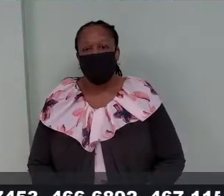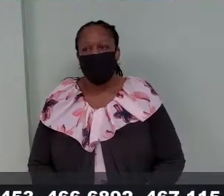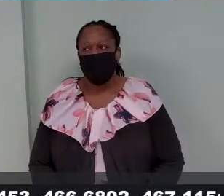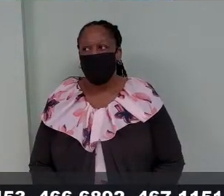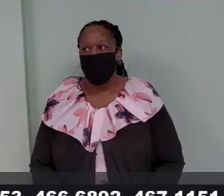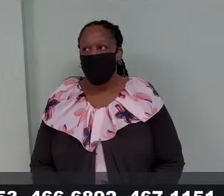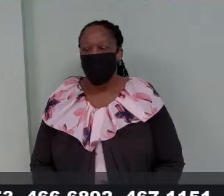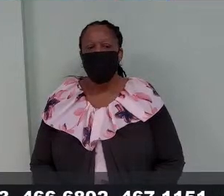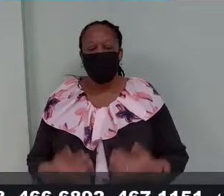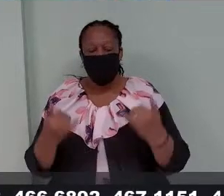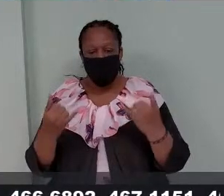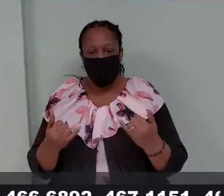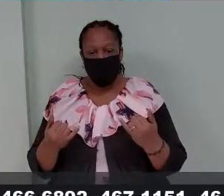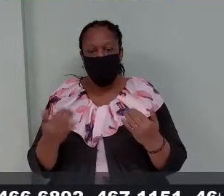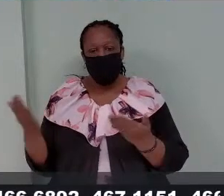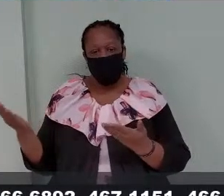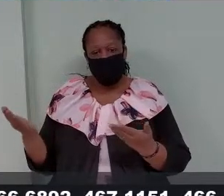I would like to invite,